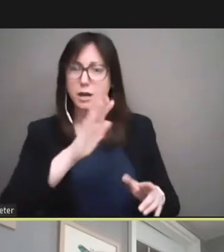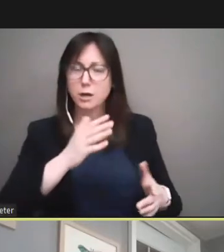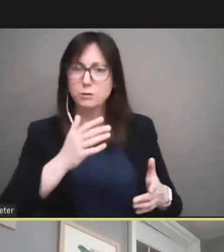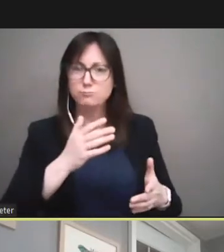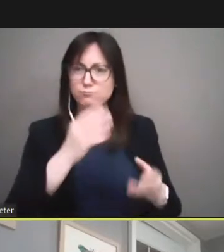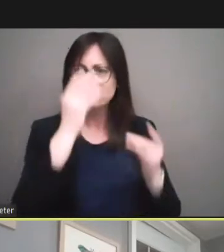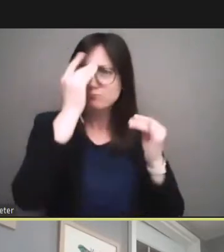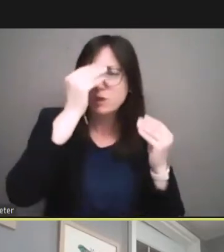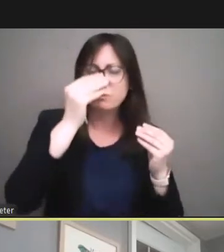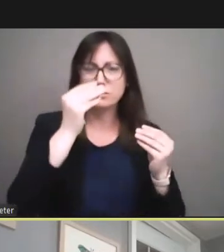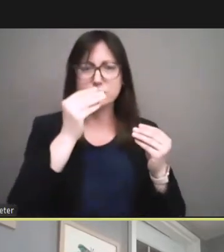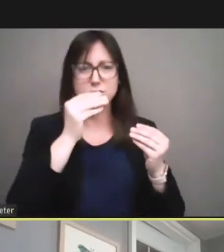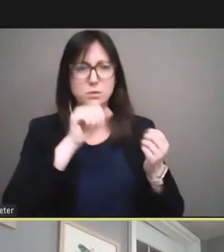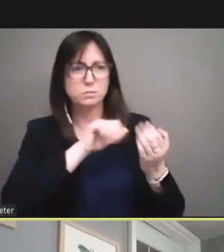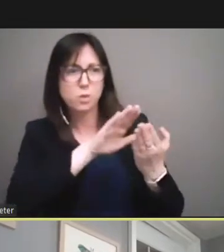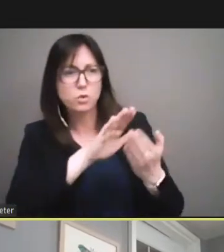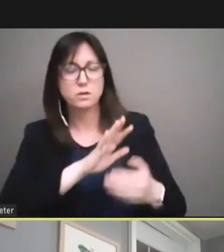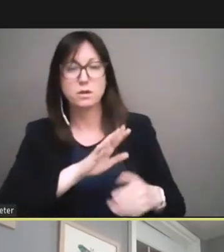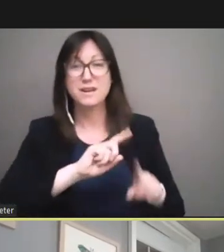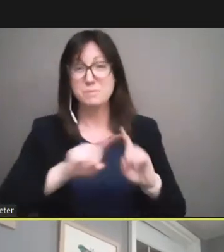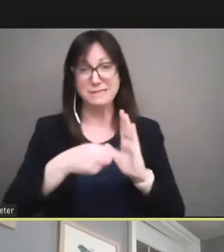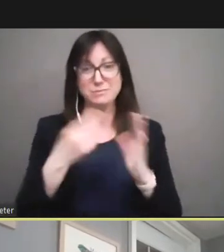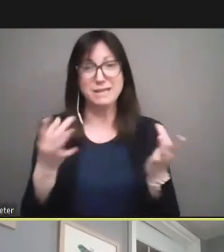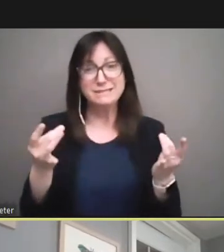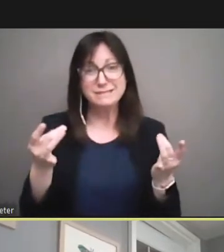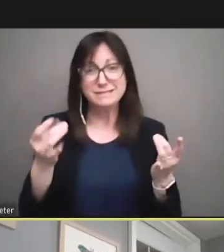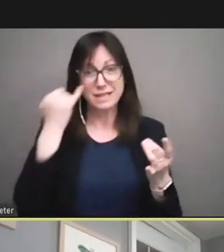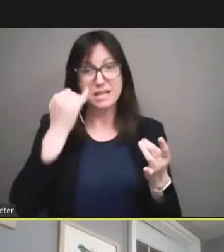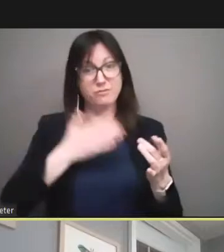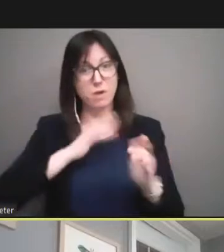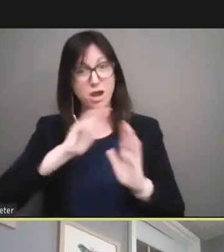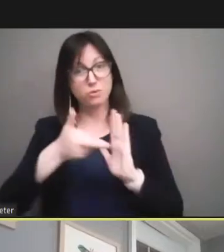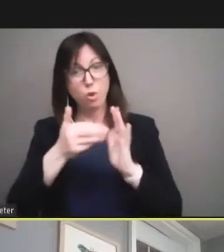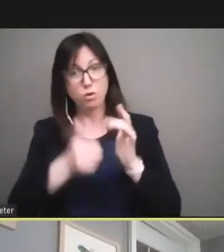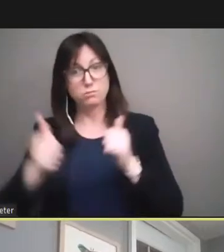which is tricky, again, when you're in these leadership roles.